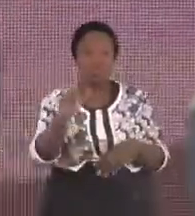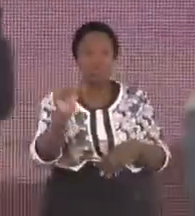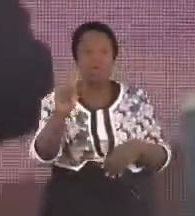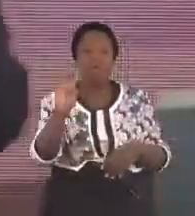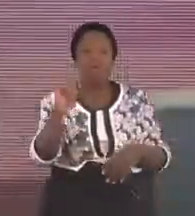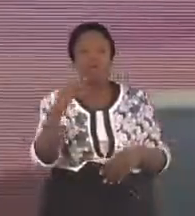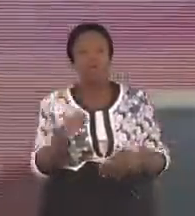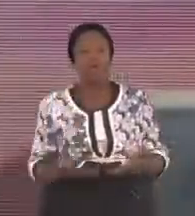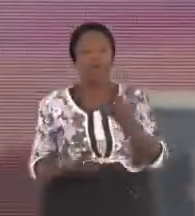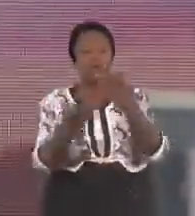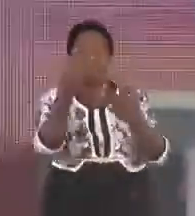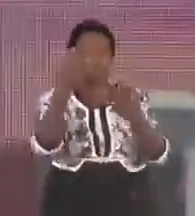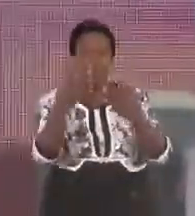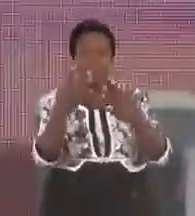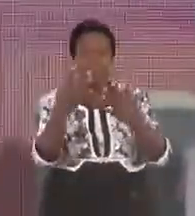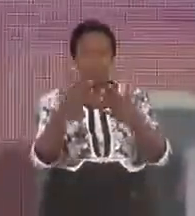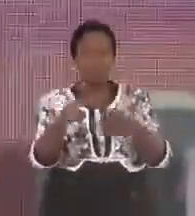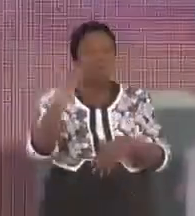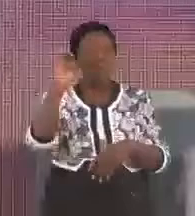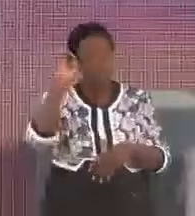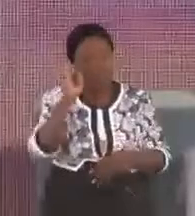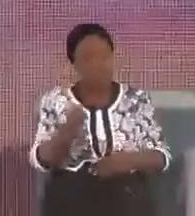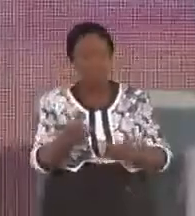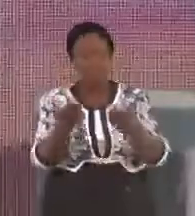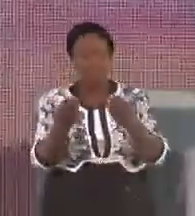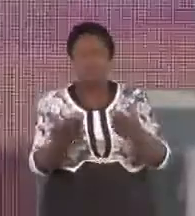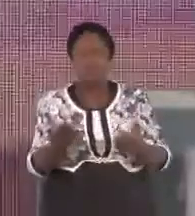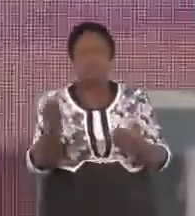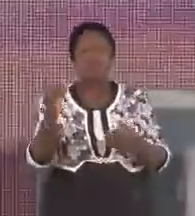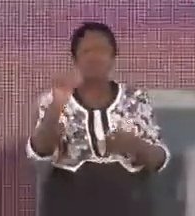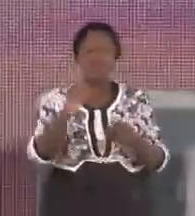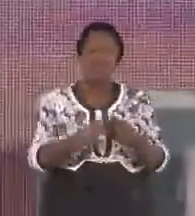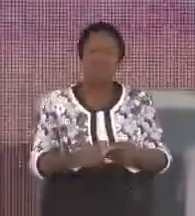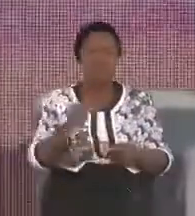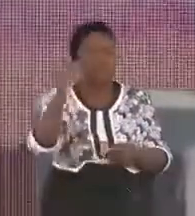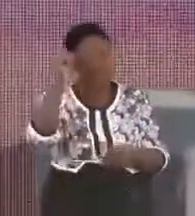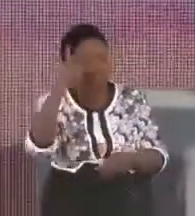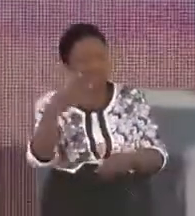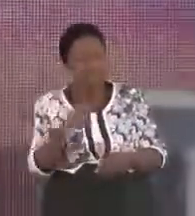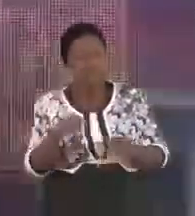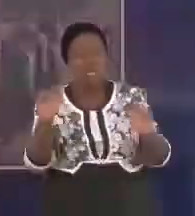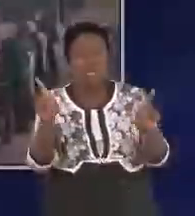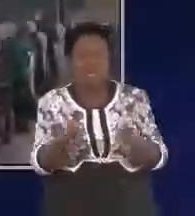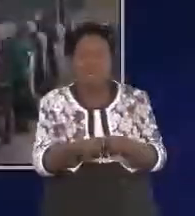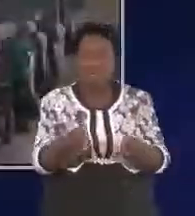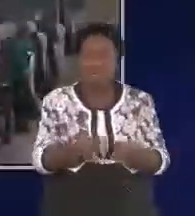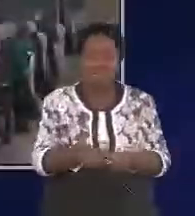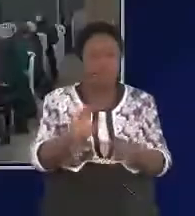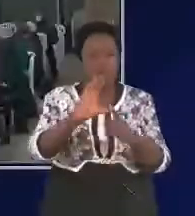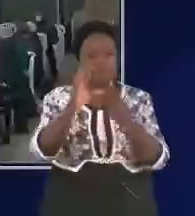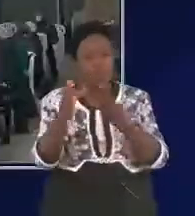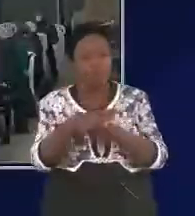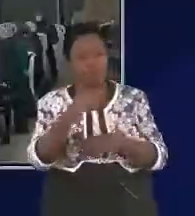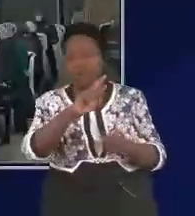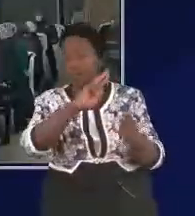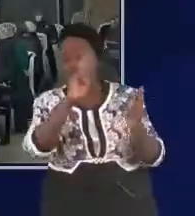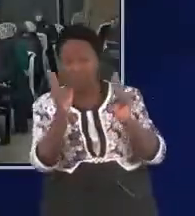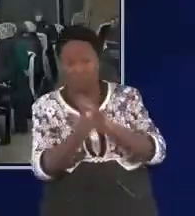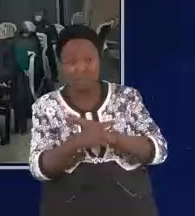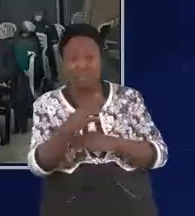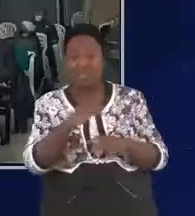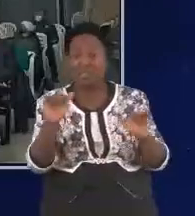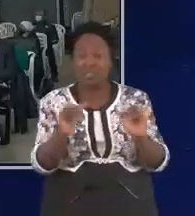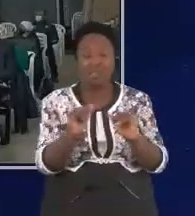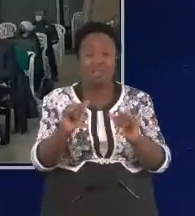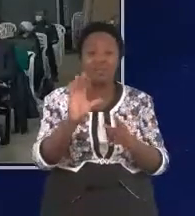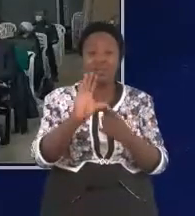fire. He wanted them to understand it's the same condition of repentance and the same condition